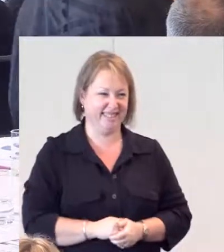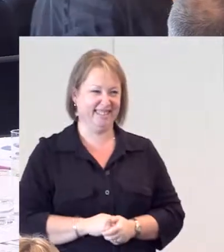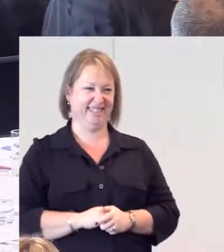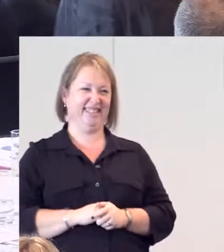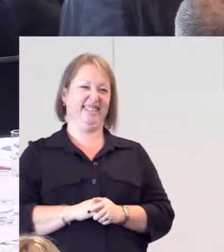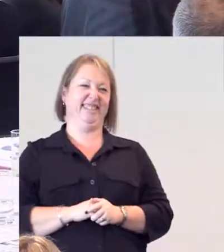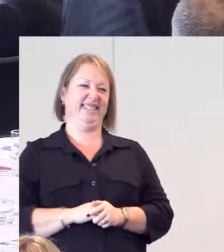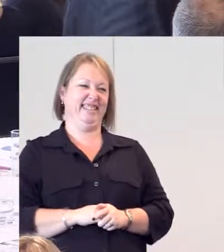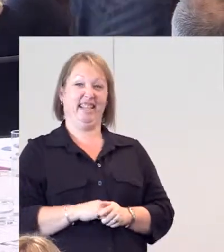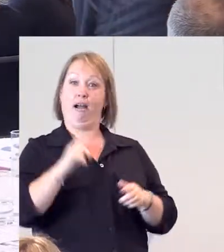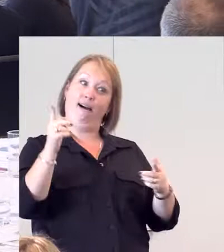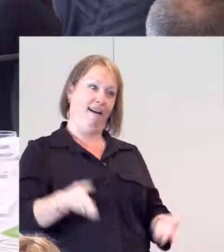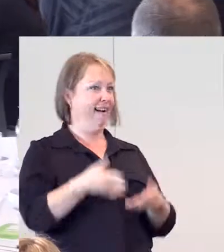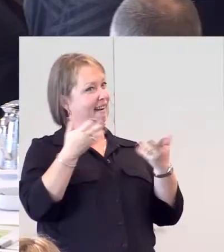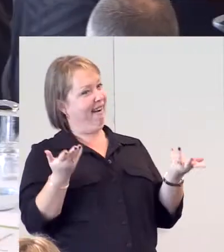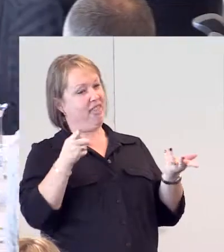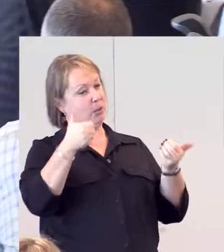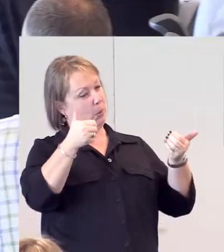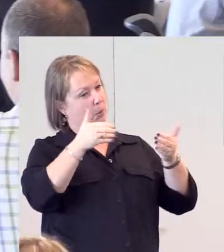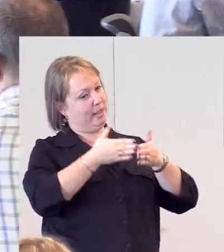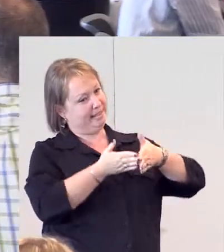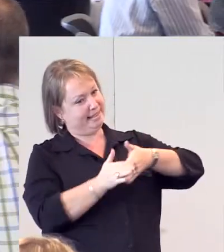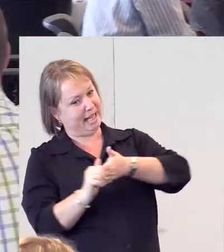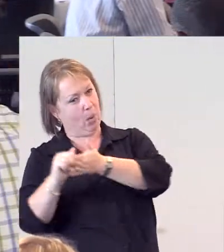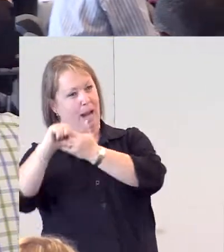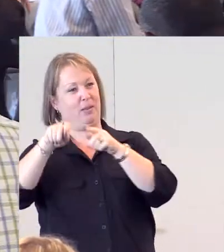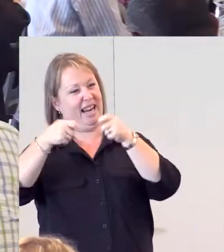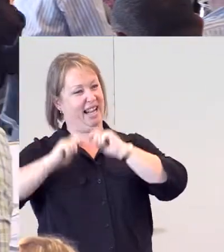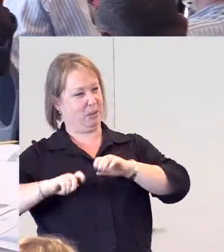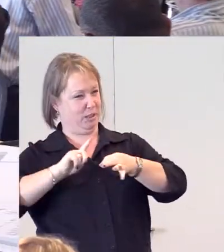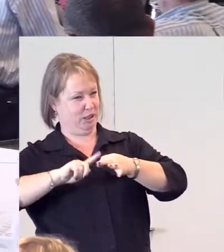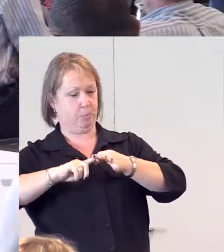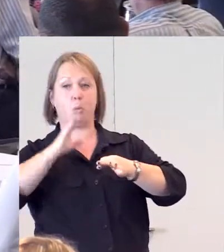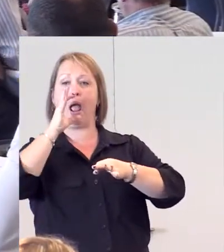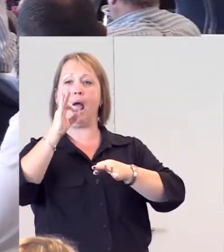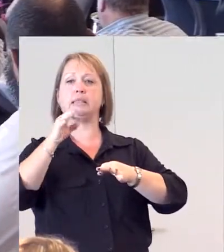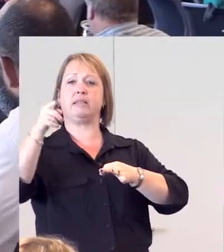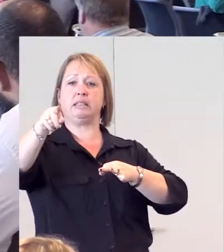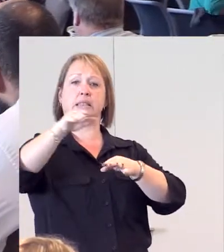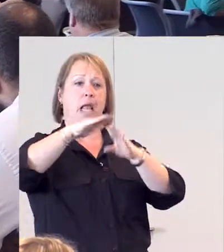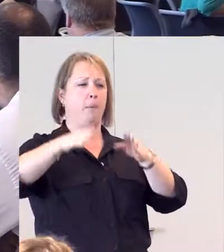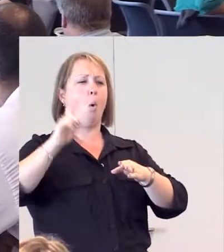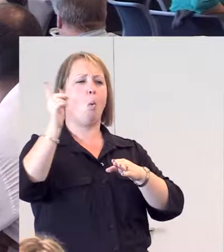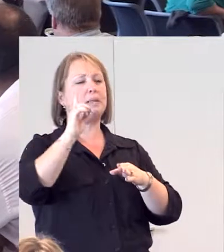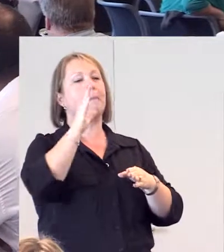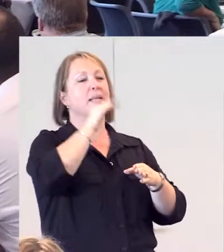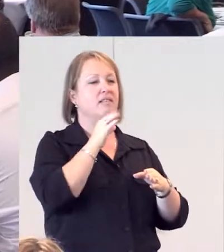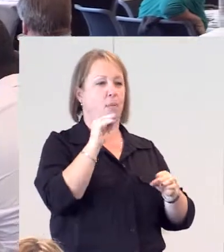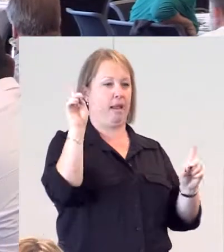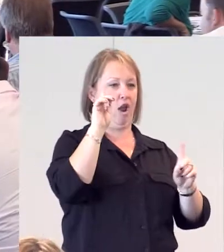Excellent. So nice segue into the next question, and we'll ask this table here. What's missing from the current